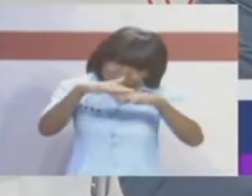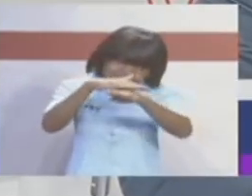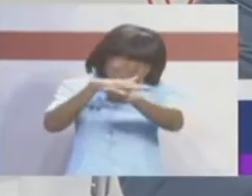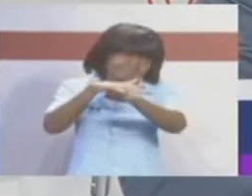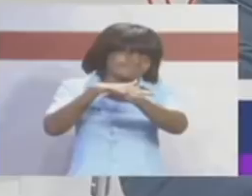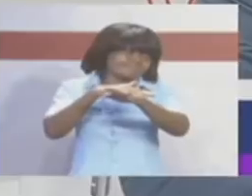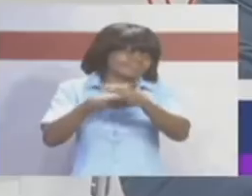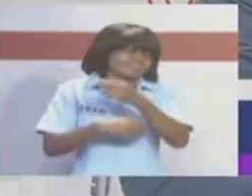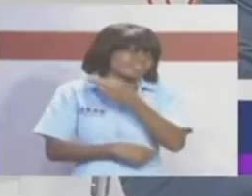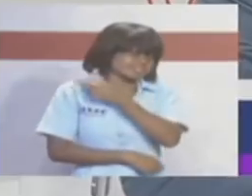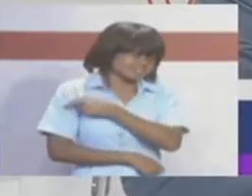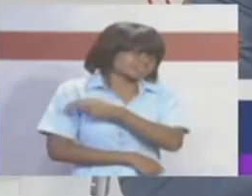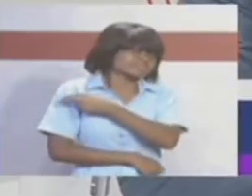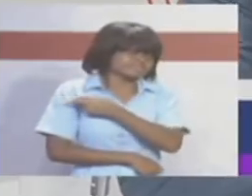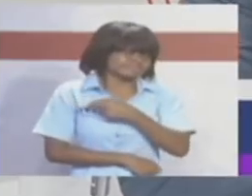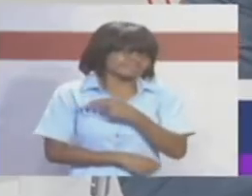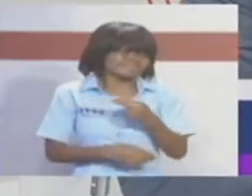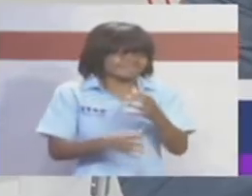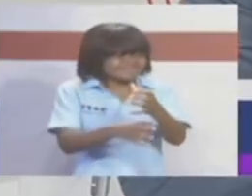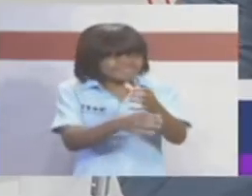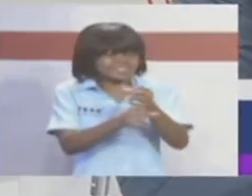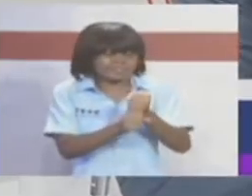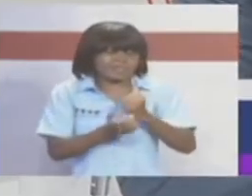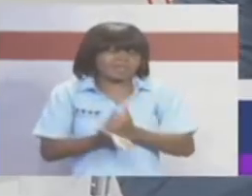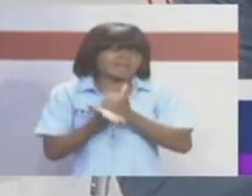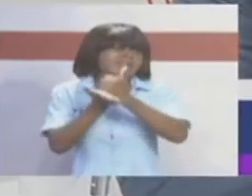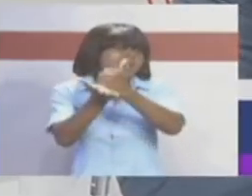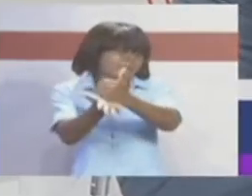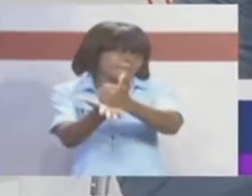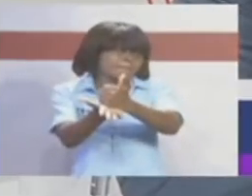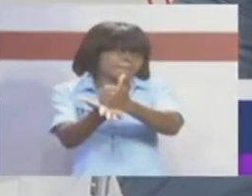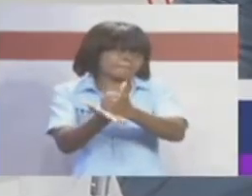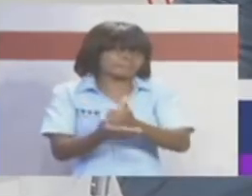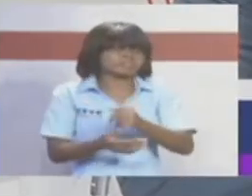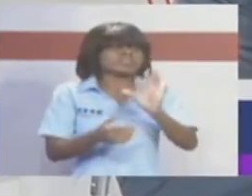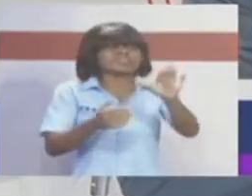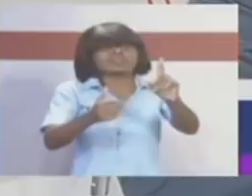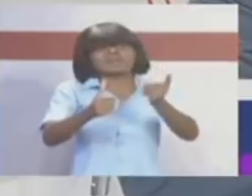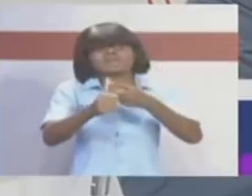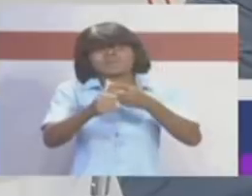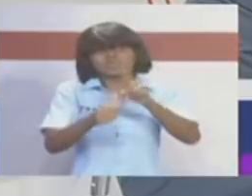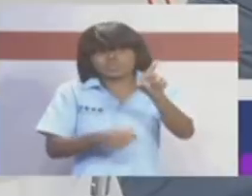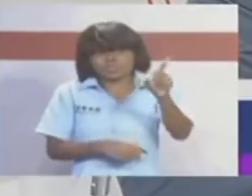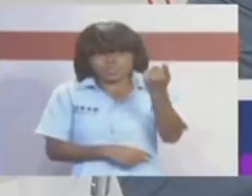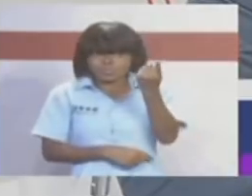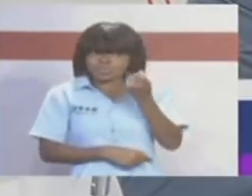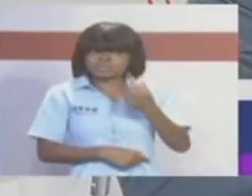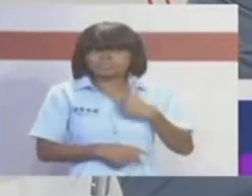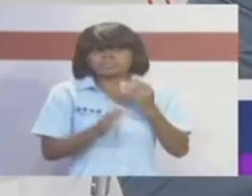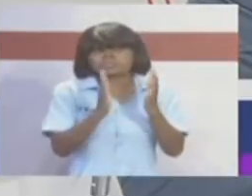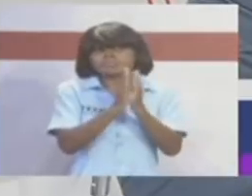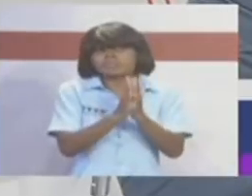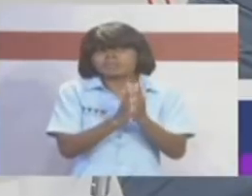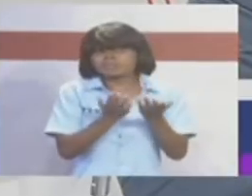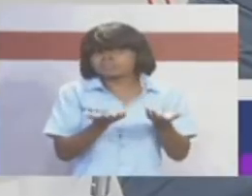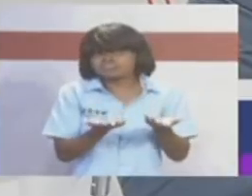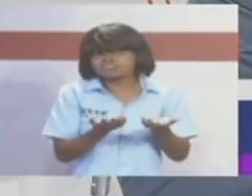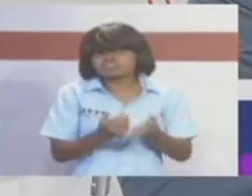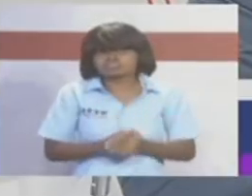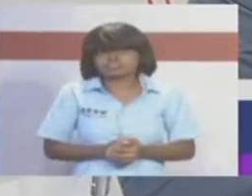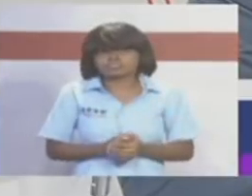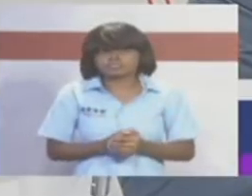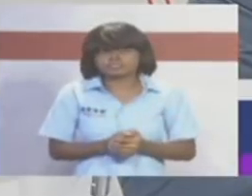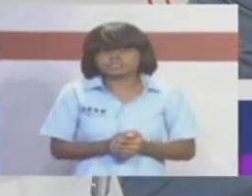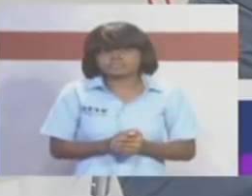possible. Now, the first question, I'll remind me the first question. The first question was...